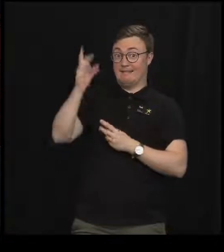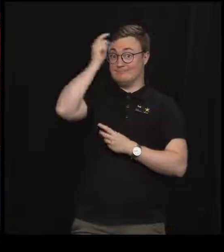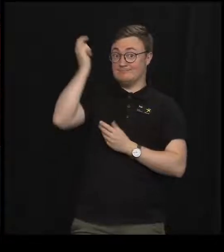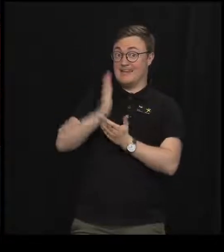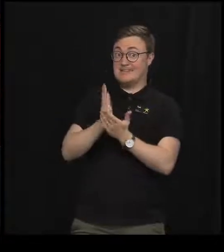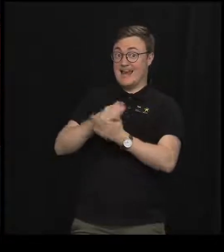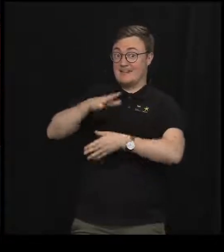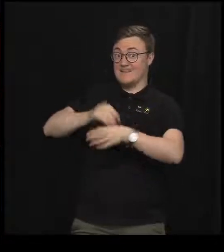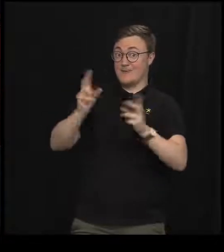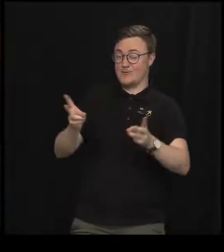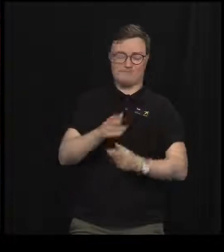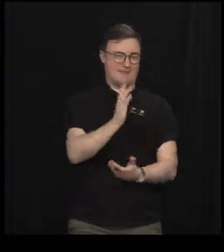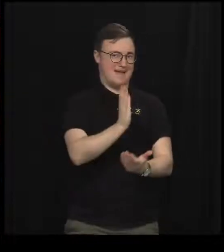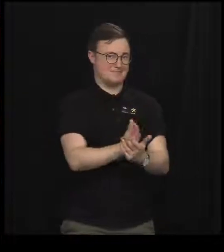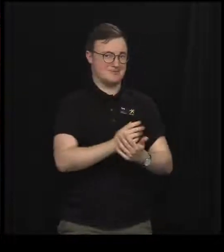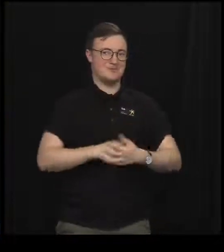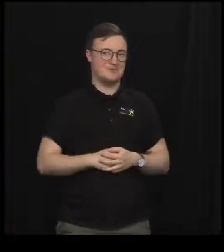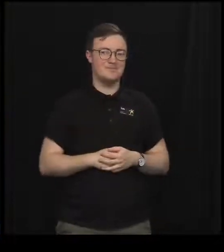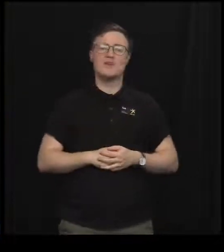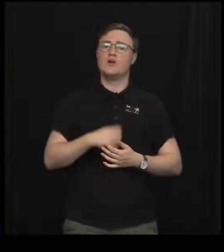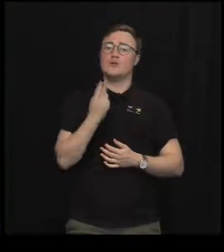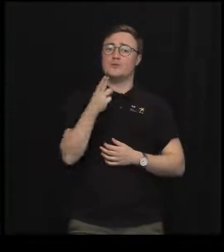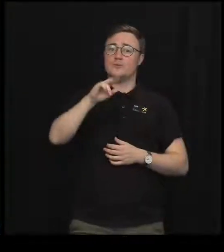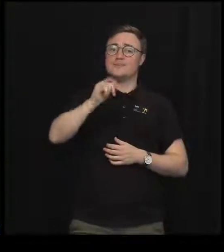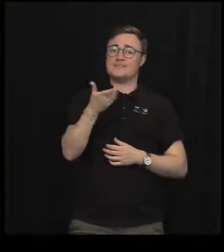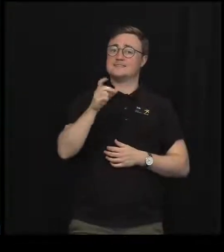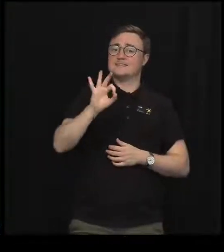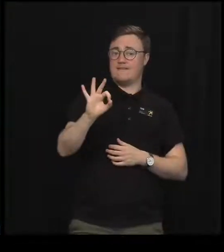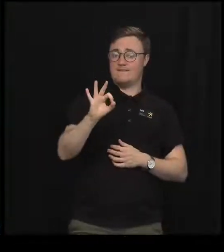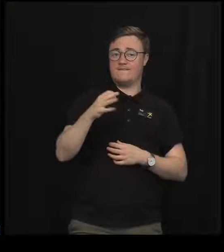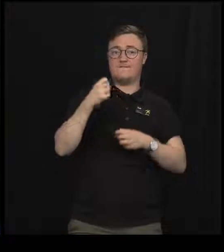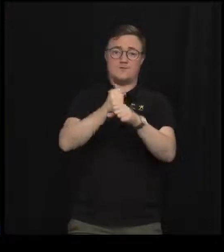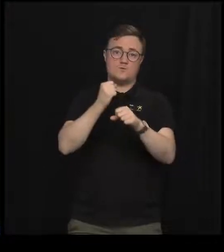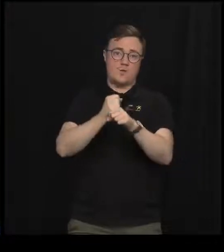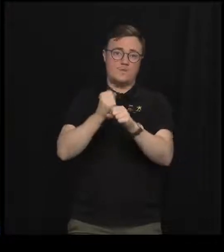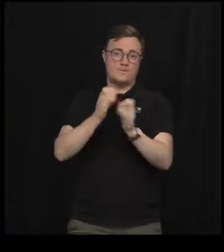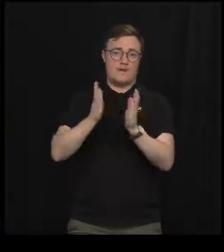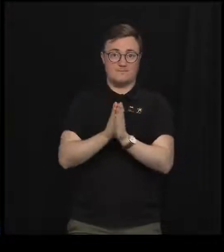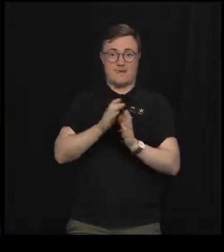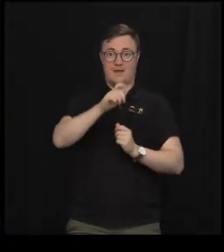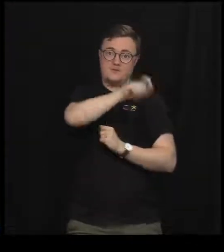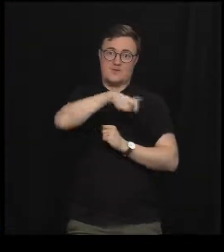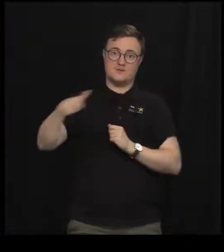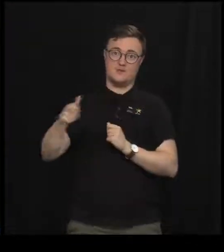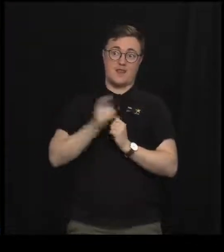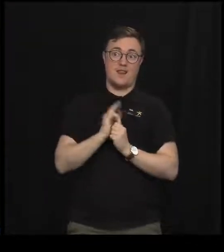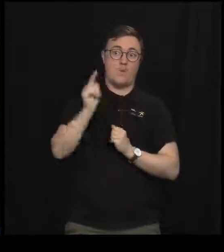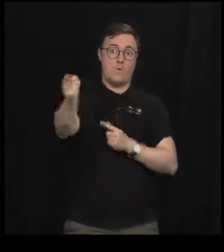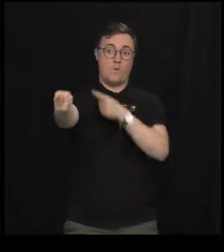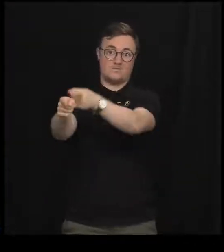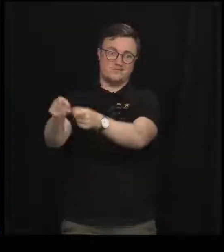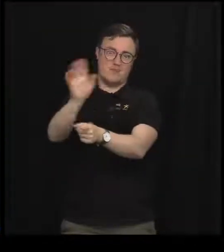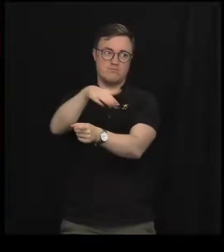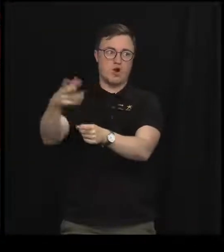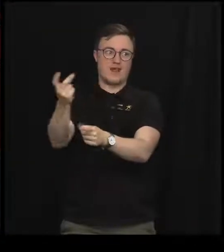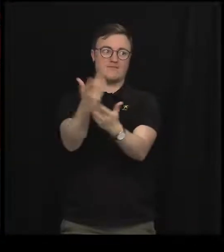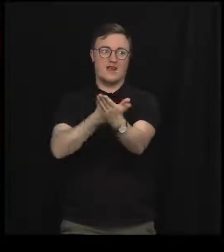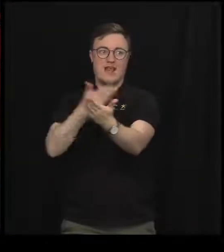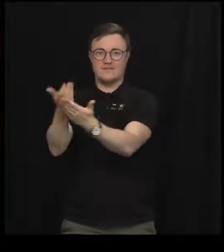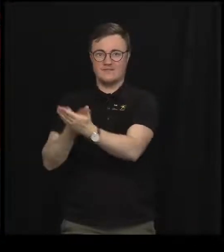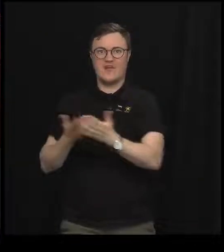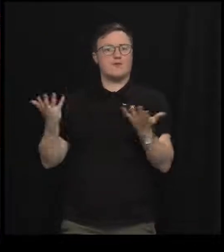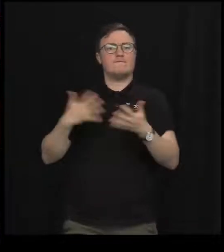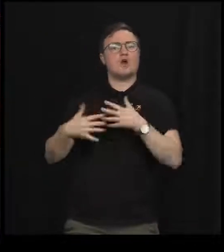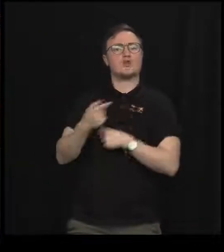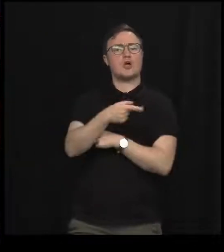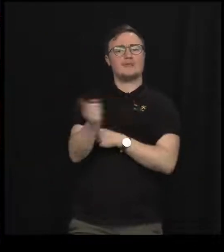So Pernilla, UNICEF Sweden traditionally has been working for people far away, children far away, right? So what have you done and what can